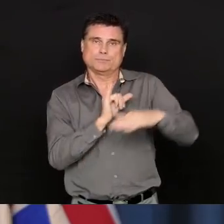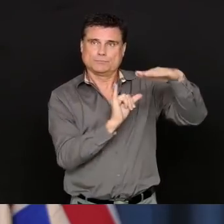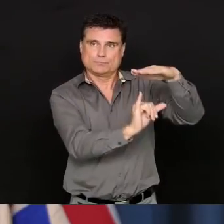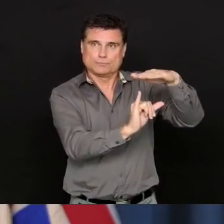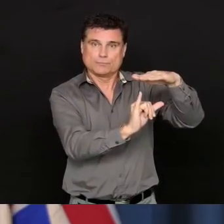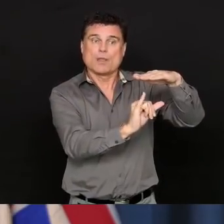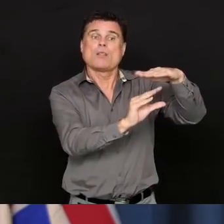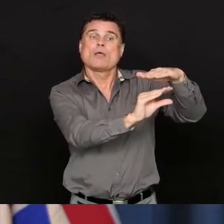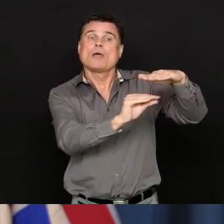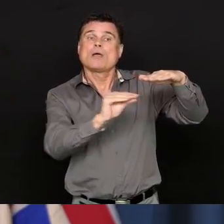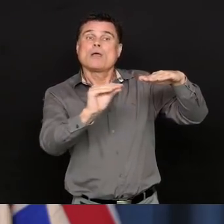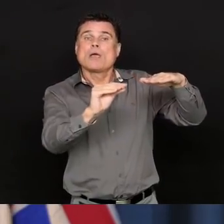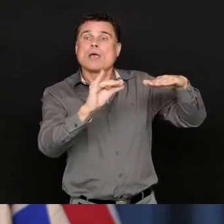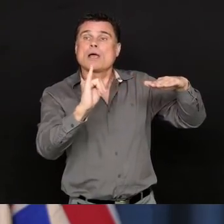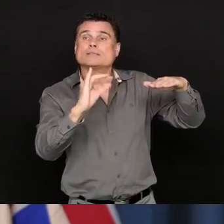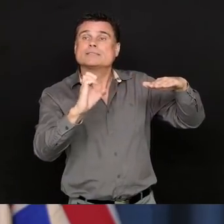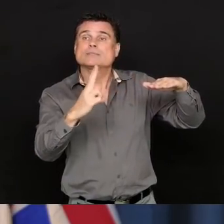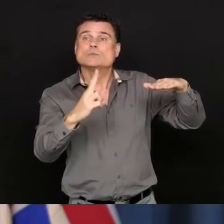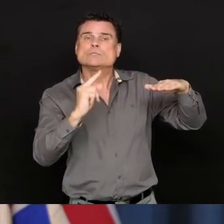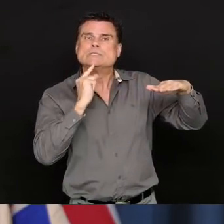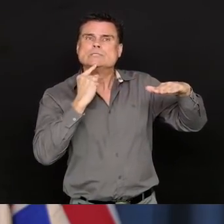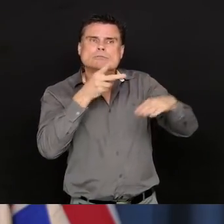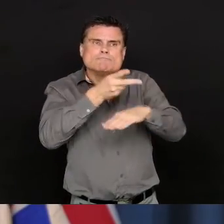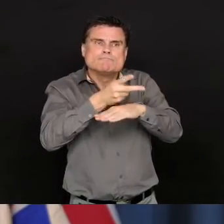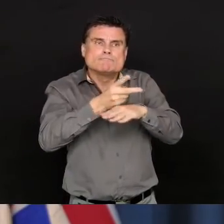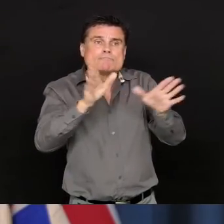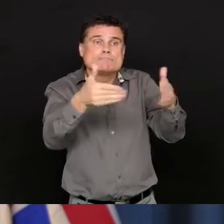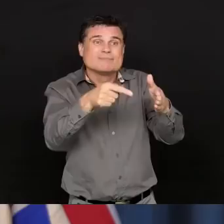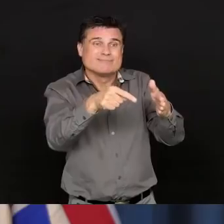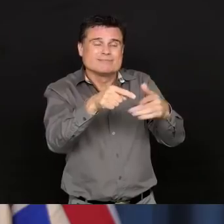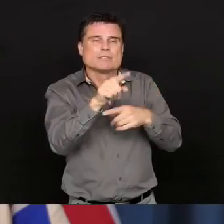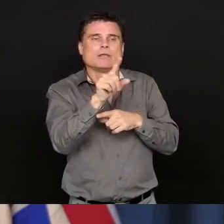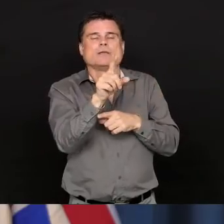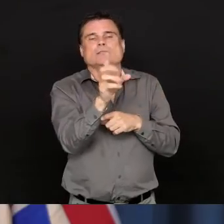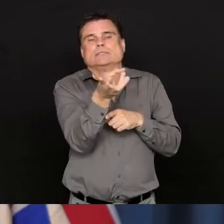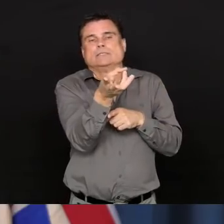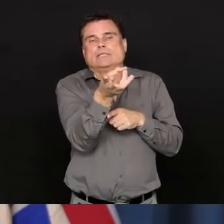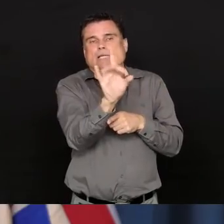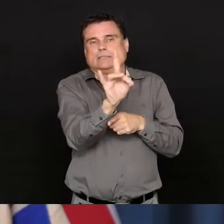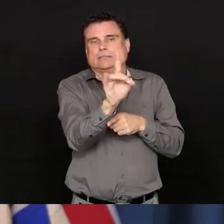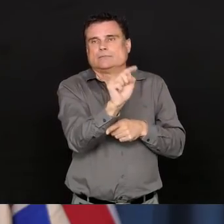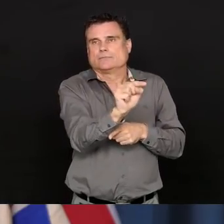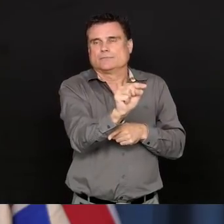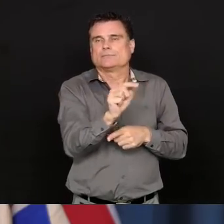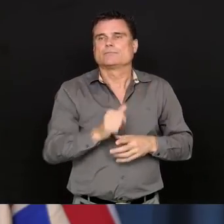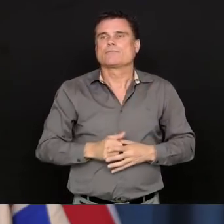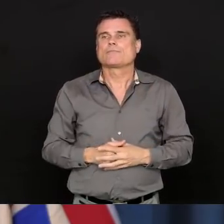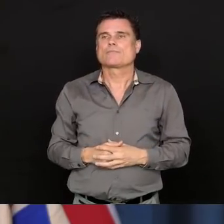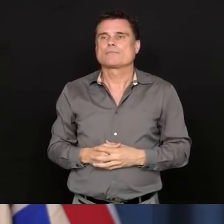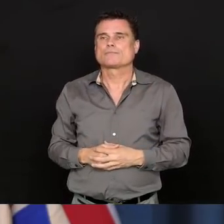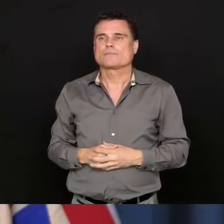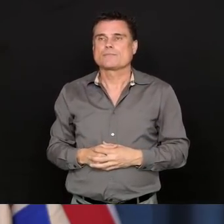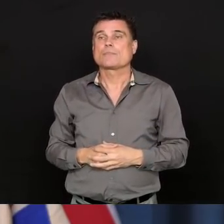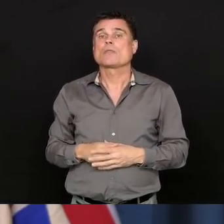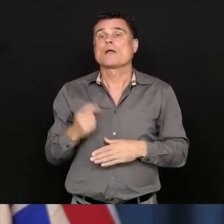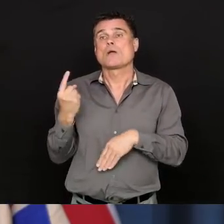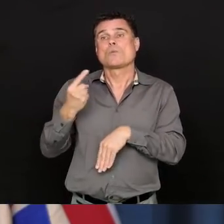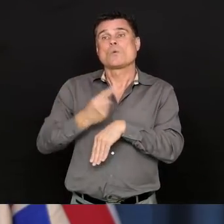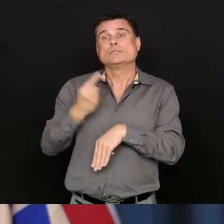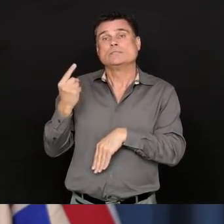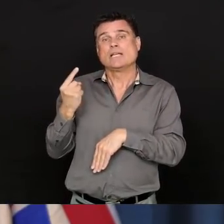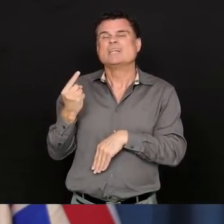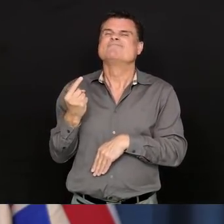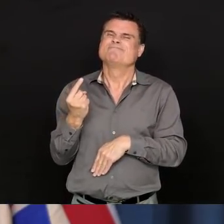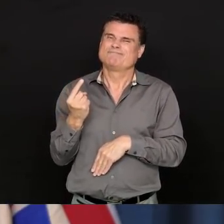who are in ICU or critical care units. We have an additional 3 deaths to report today as well. And